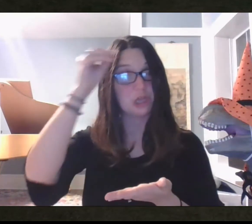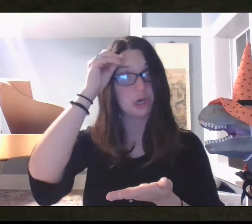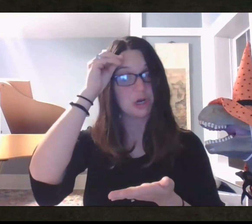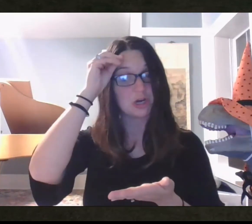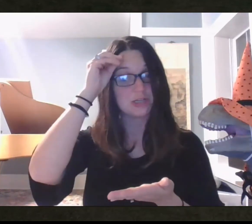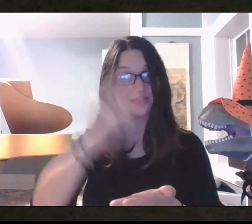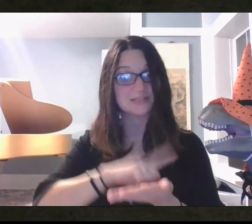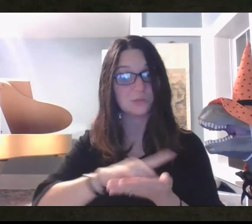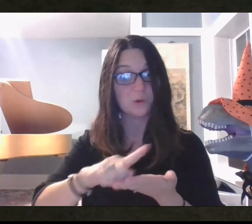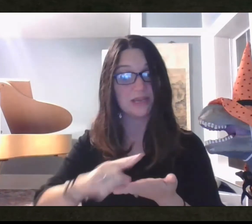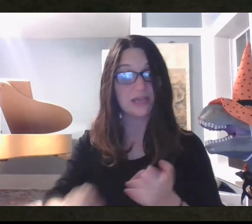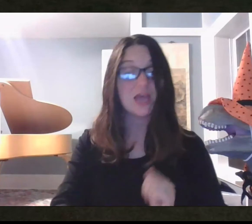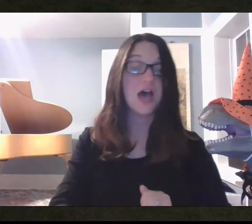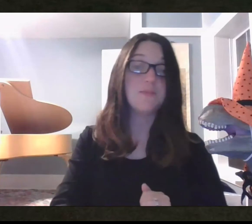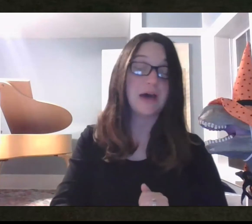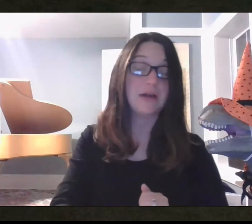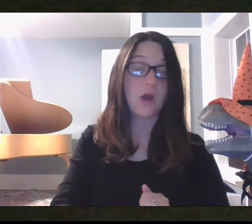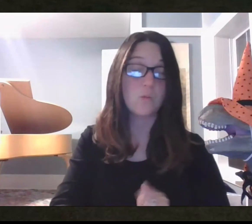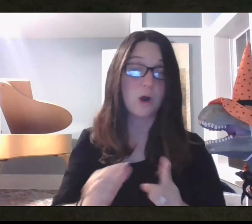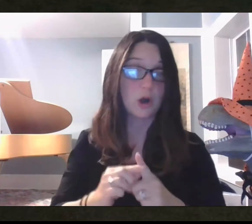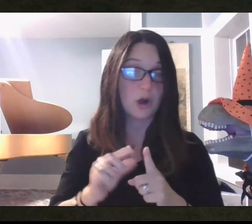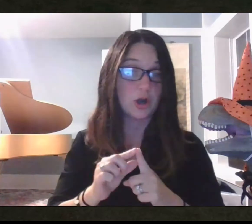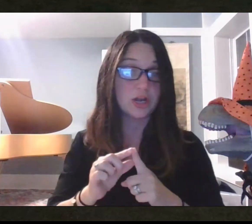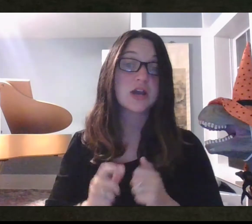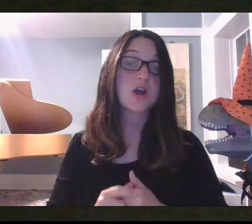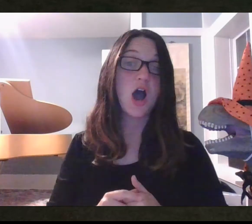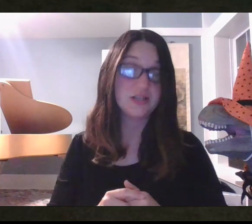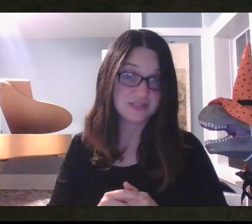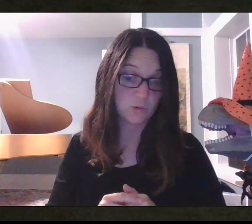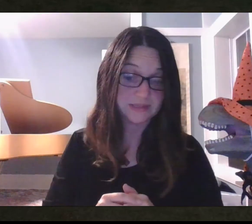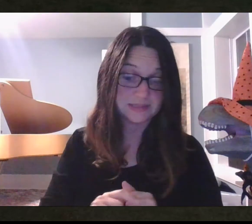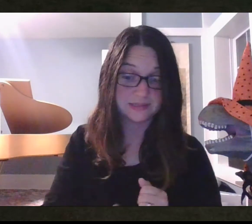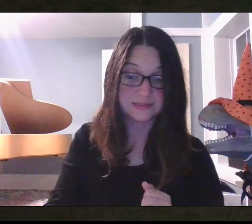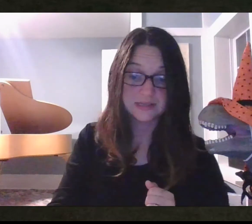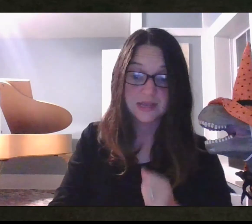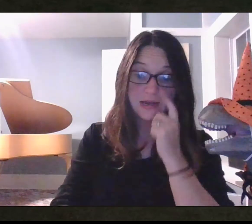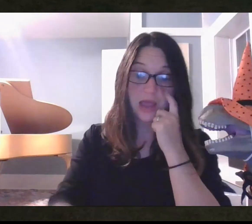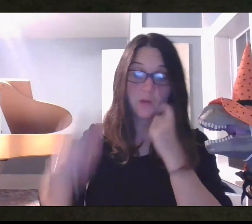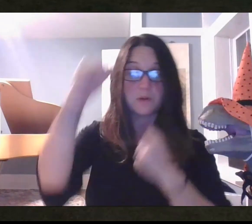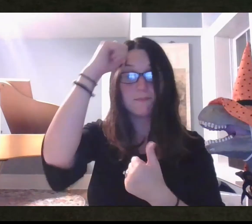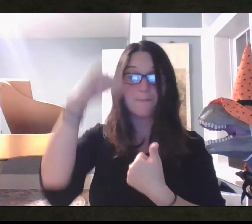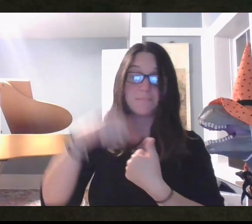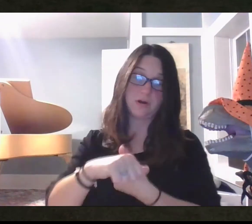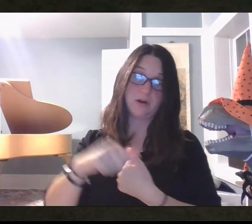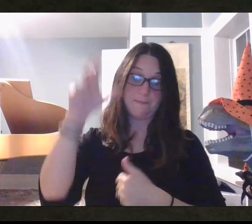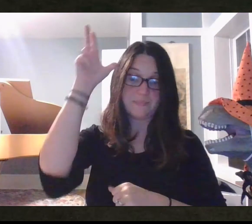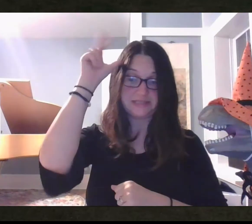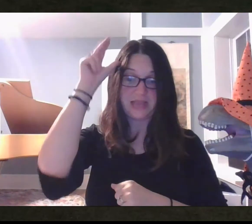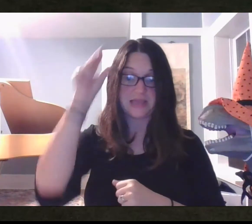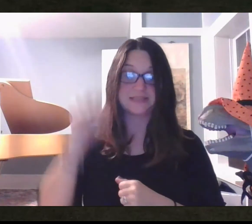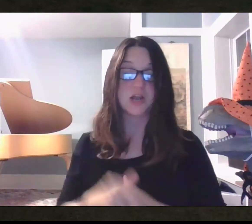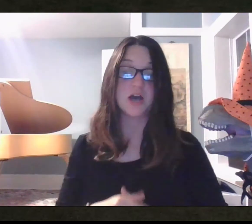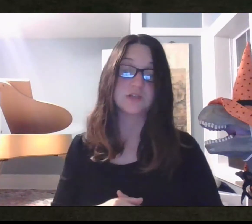you've learned this week about our word consequences. Now, remember